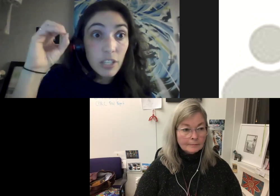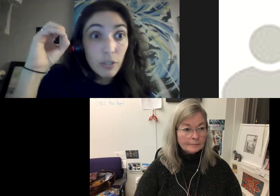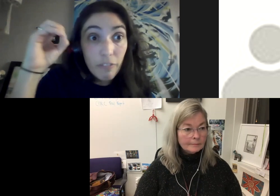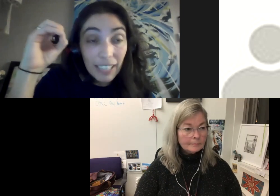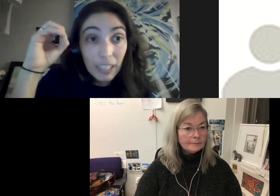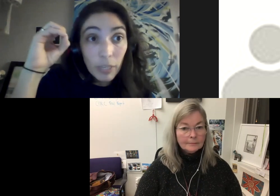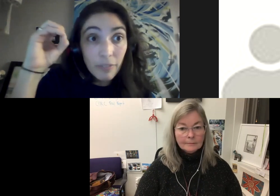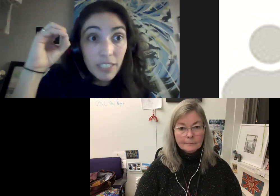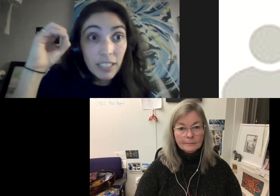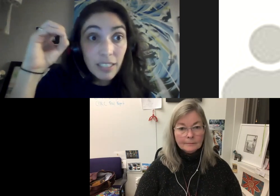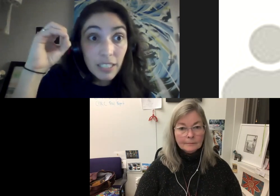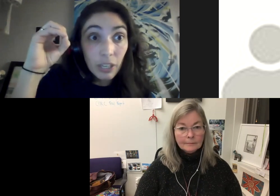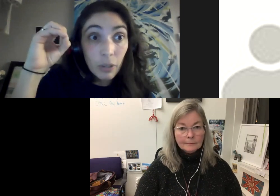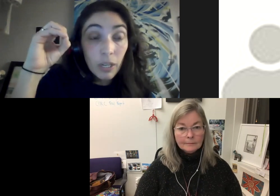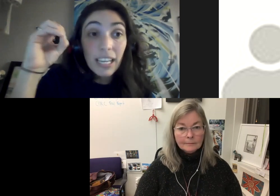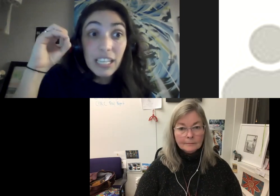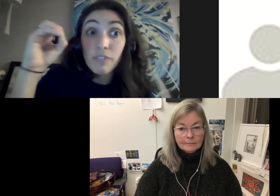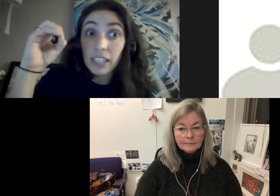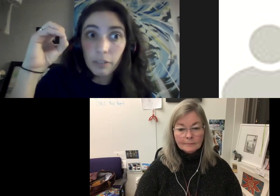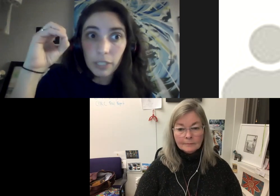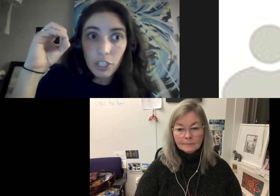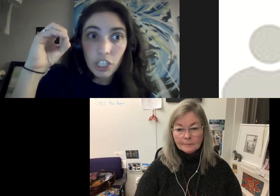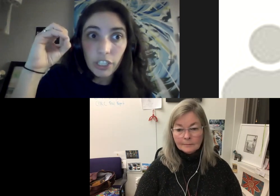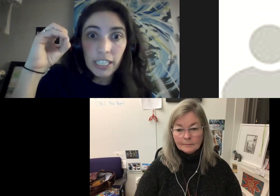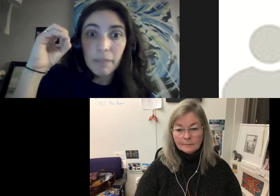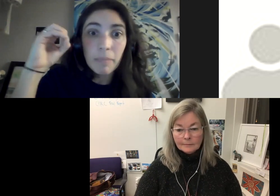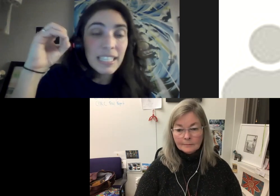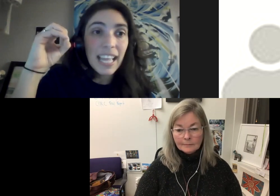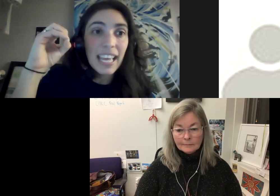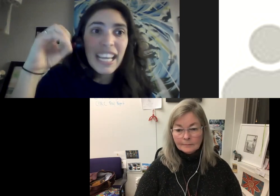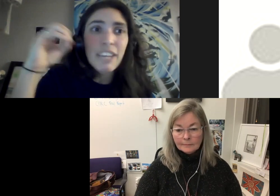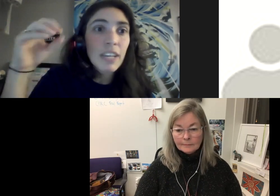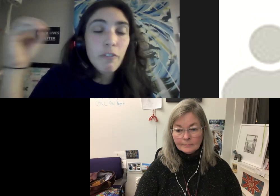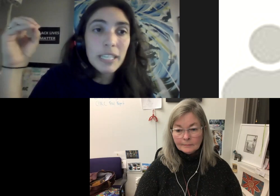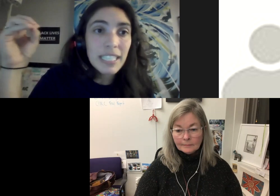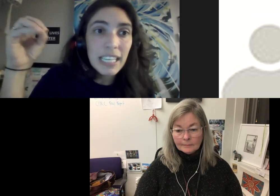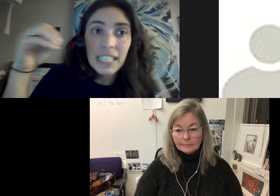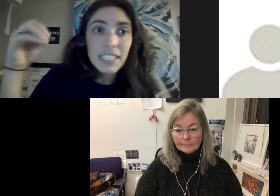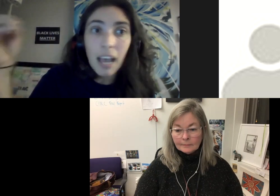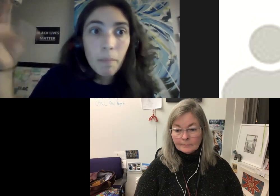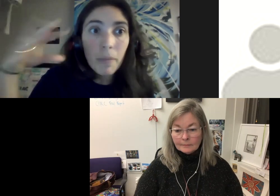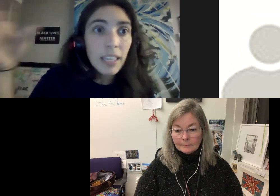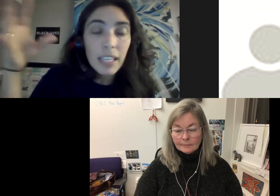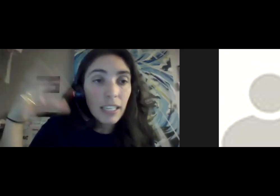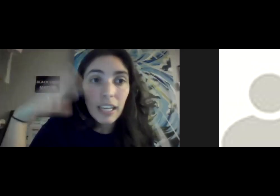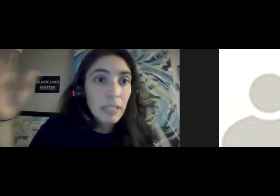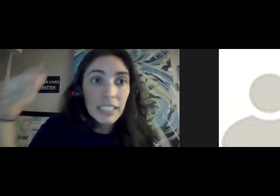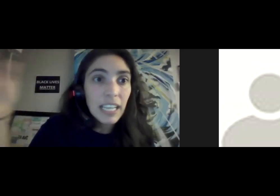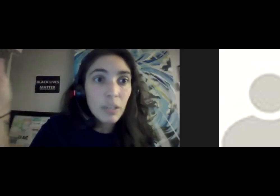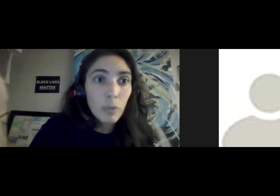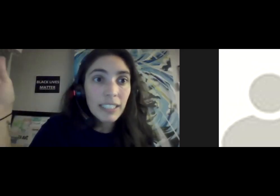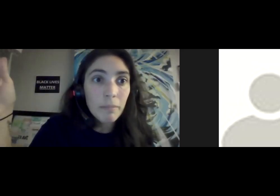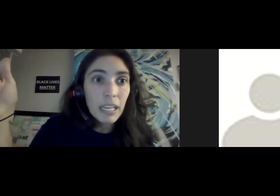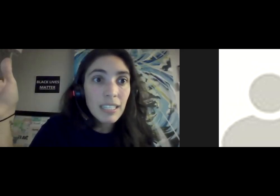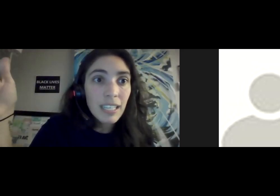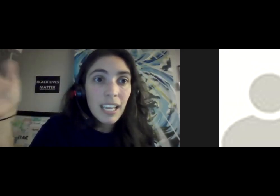myocarditis. So the fact that we have seen 0 is very reassuring. It means that even if we see some in the coming days